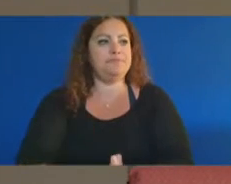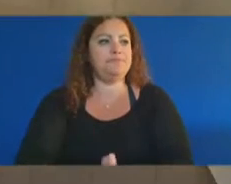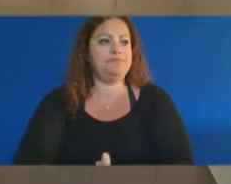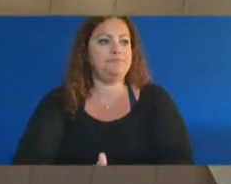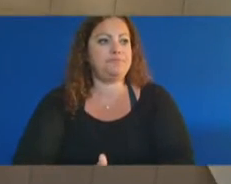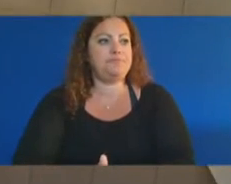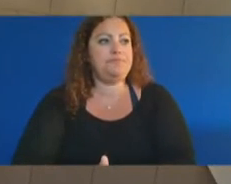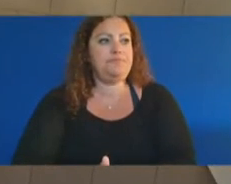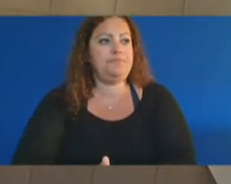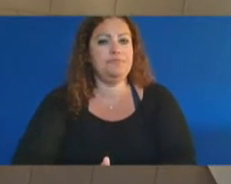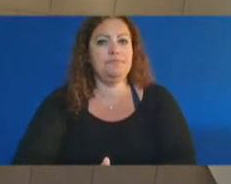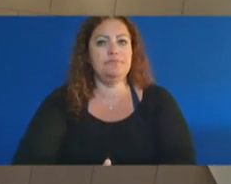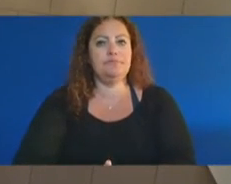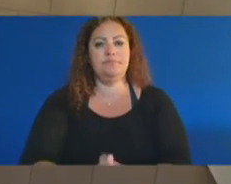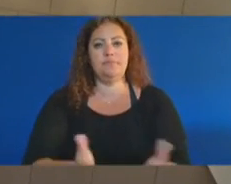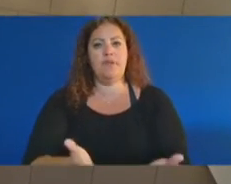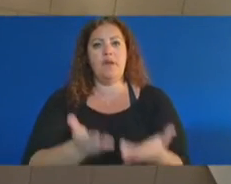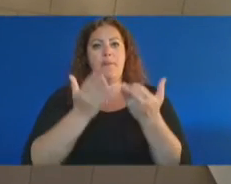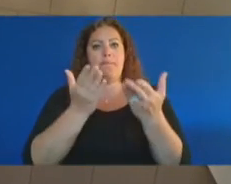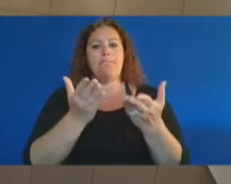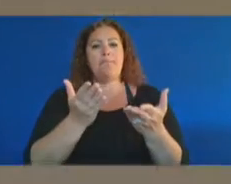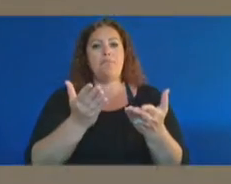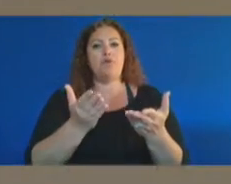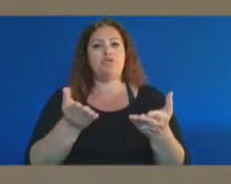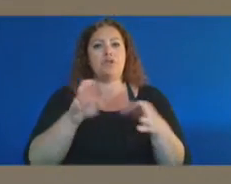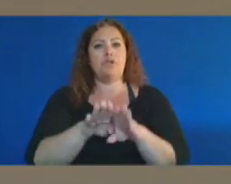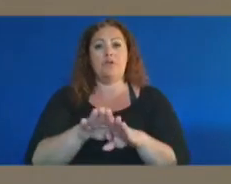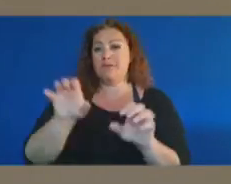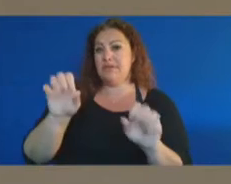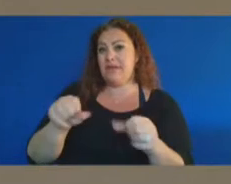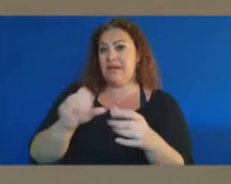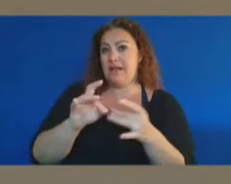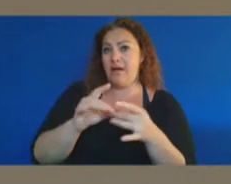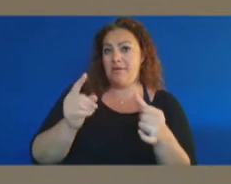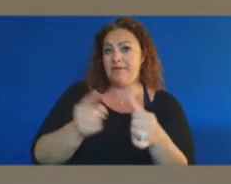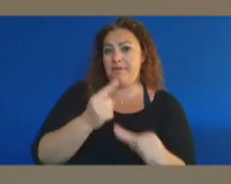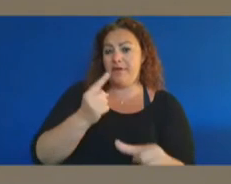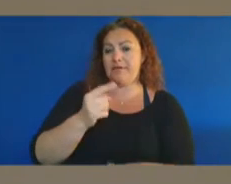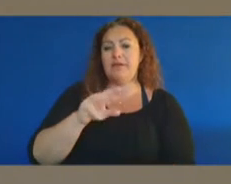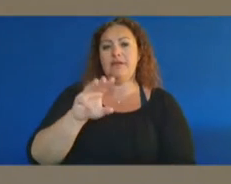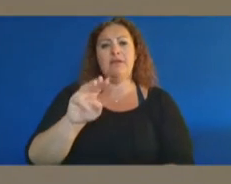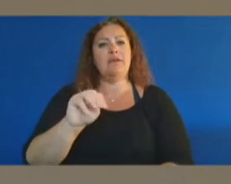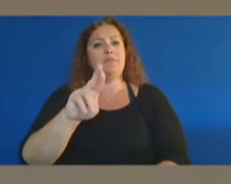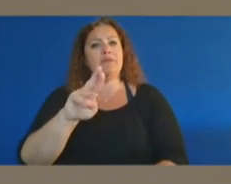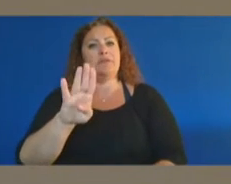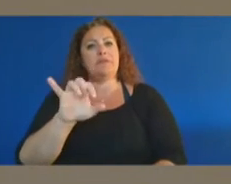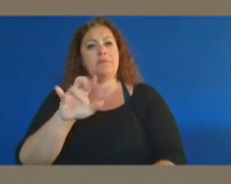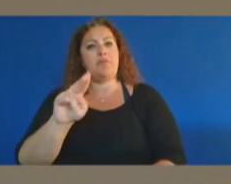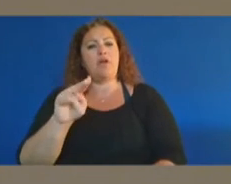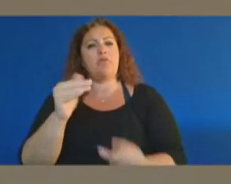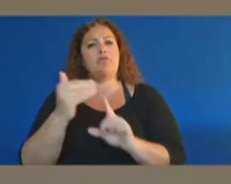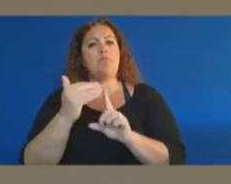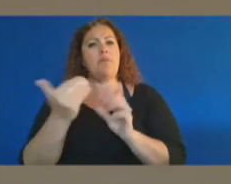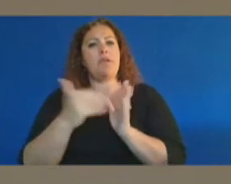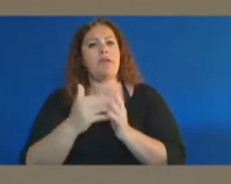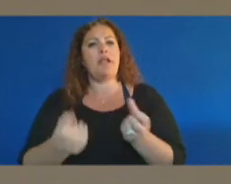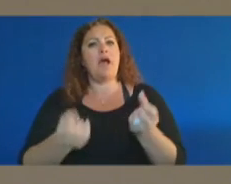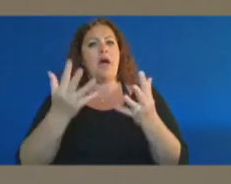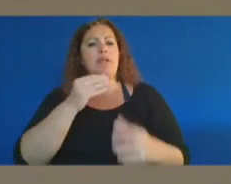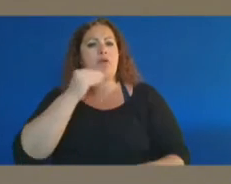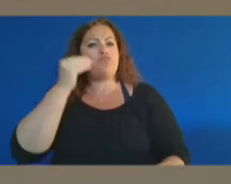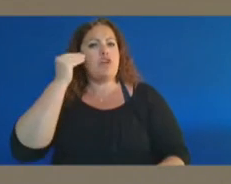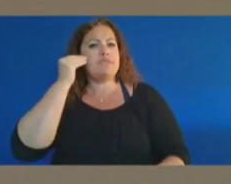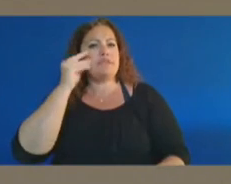motion to close may I may I comment first um Mr Brown remind me again how many residential units this development